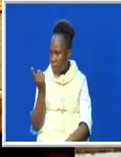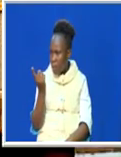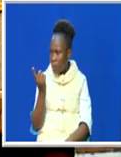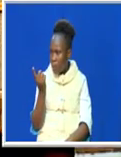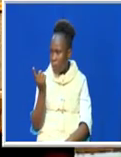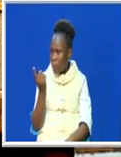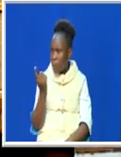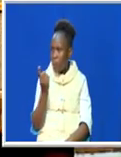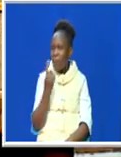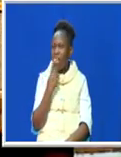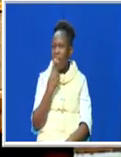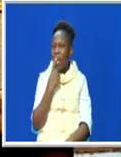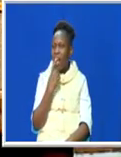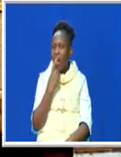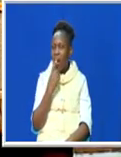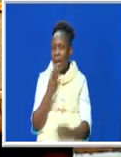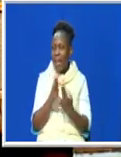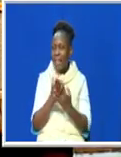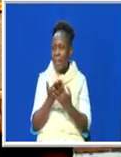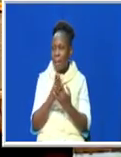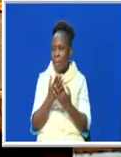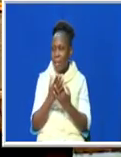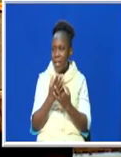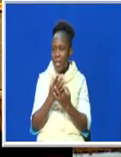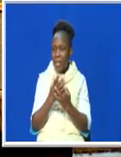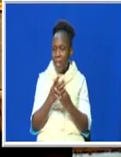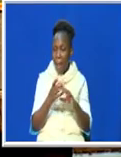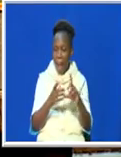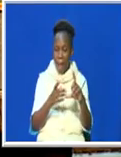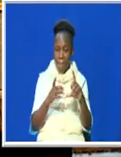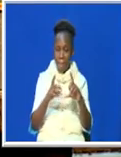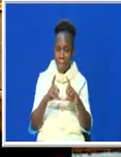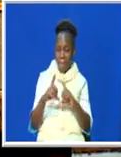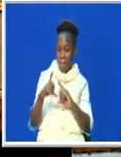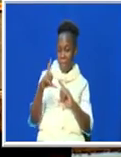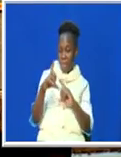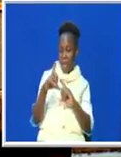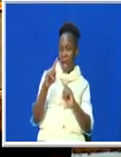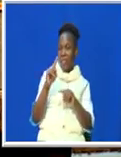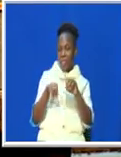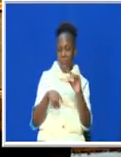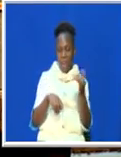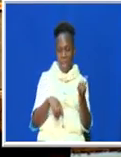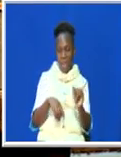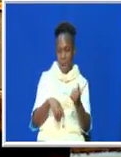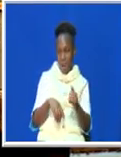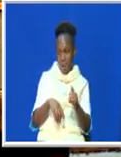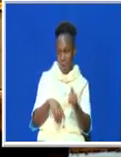The plate in the middle is slightly bigger than the yellow plate.